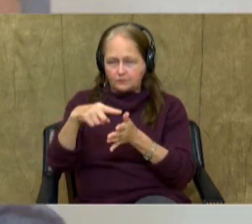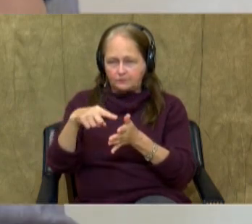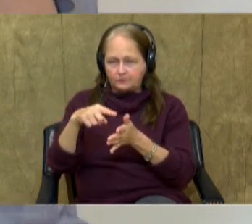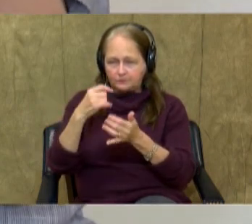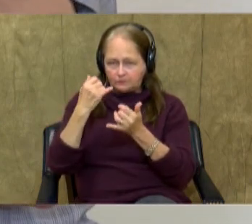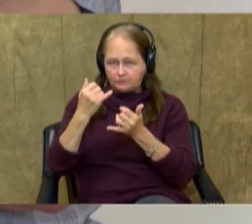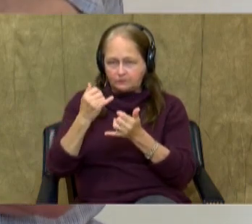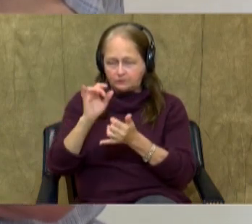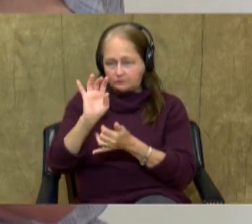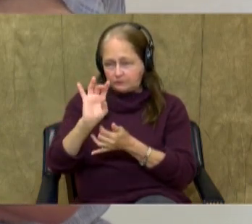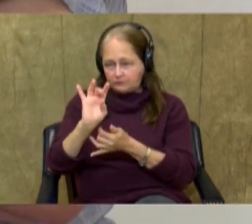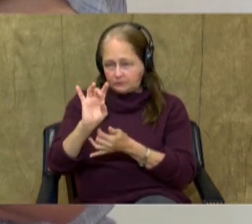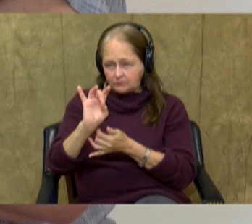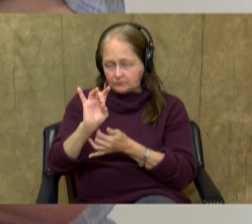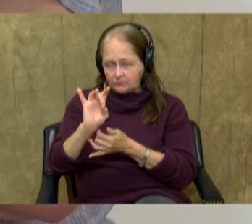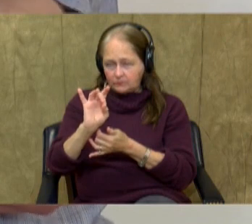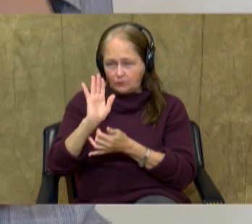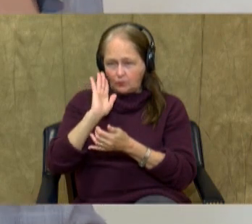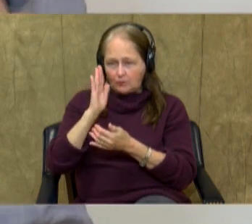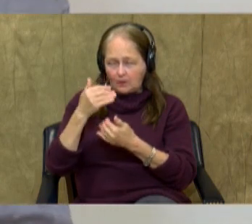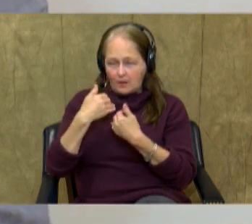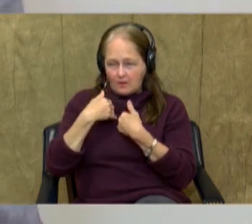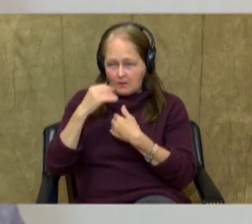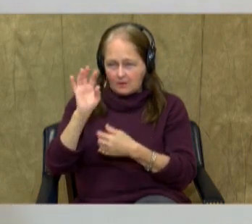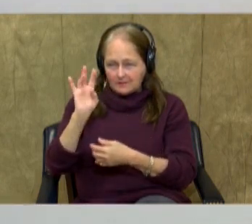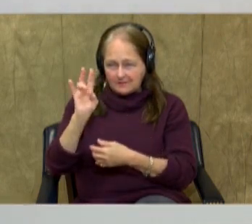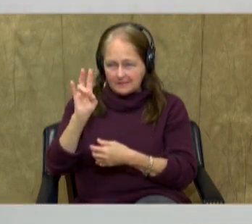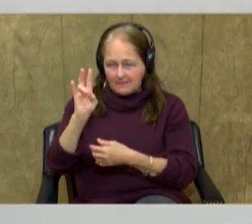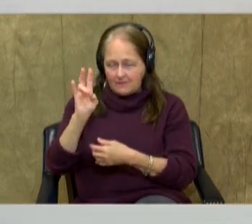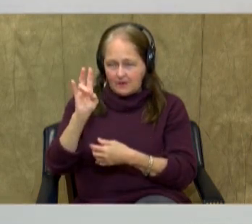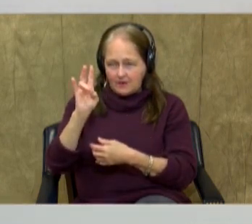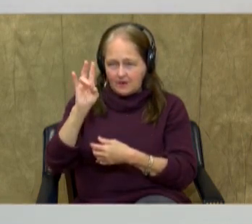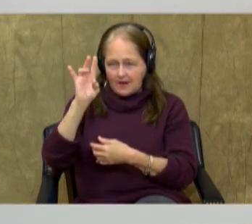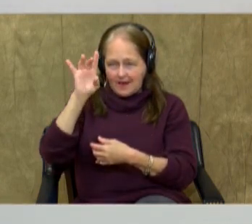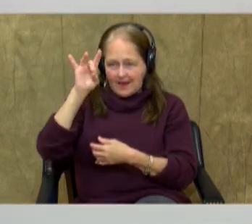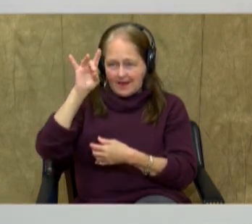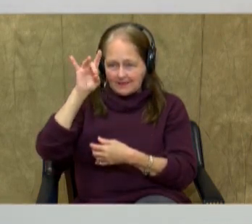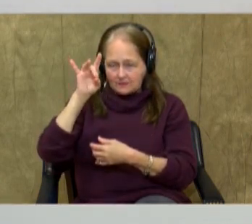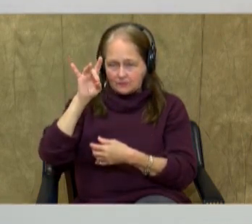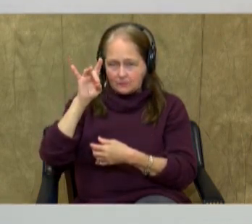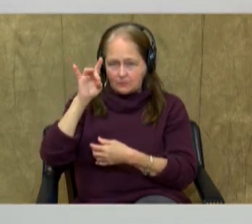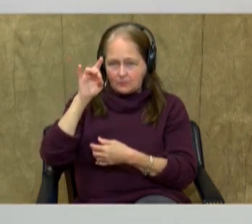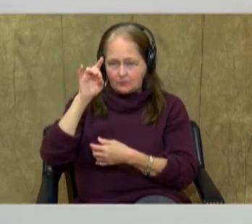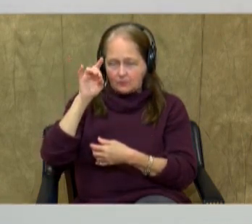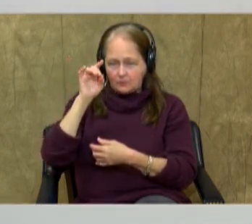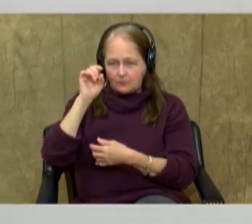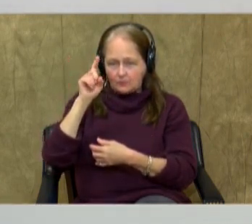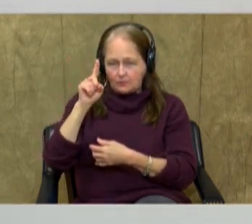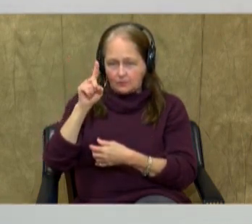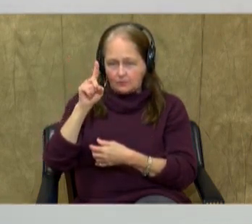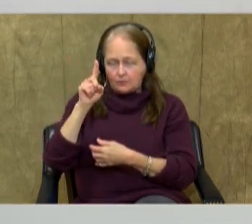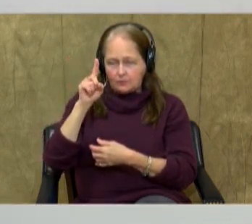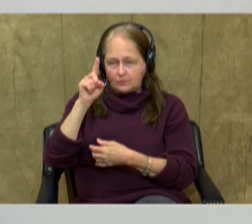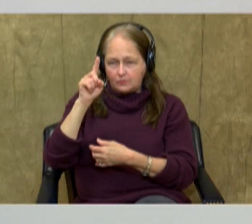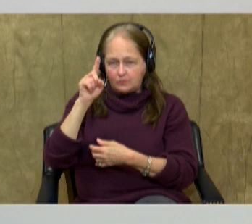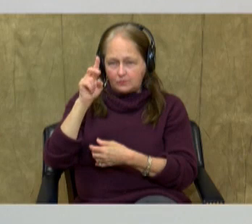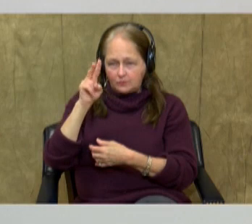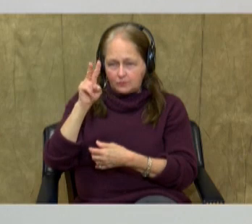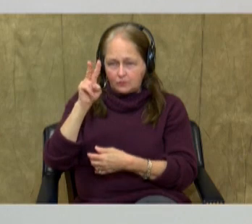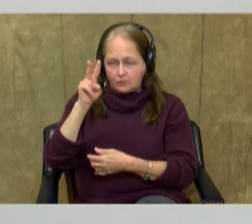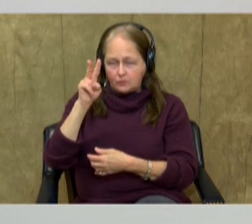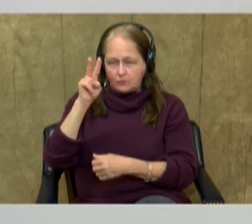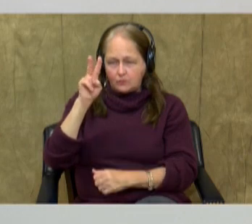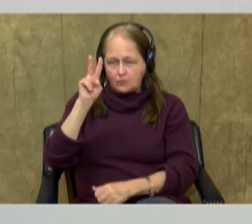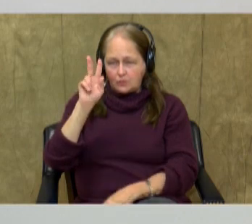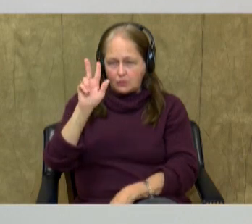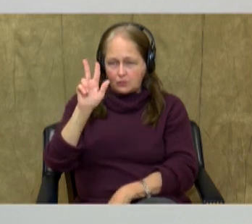Okay, and then 8, we had 7 8s. So we're going to go 1,